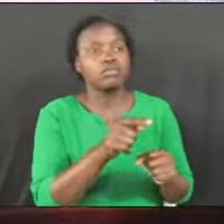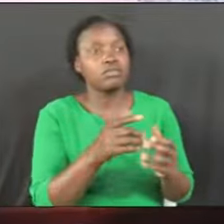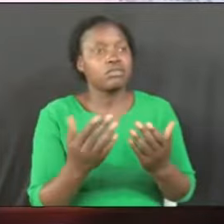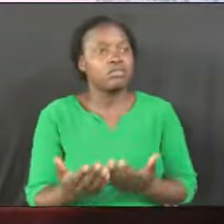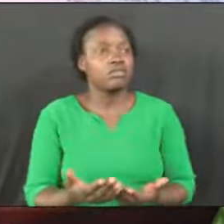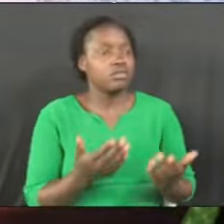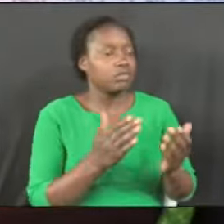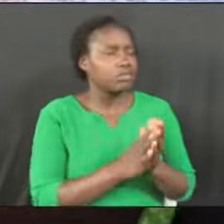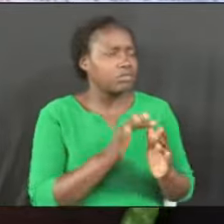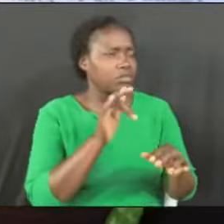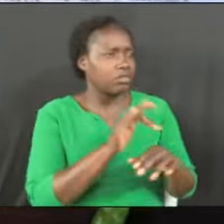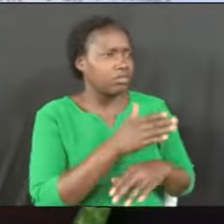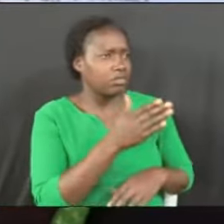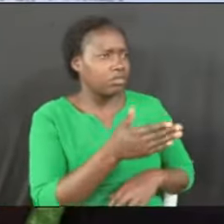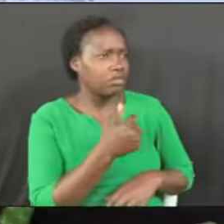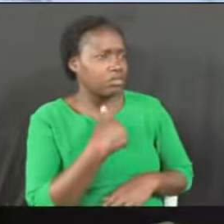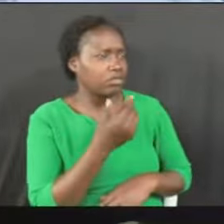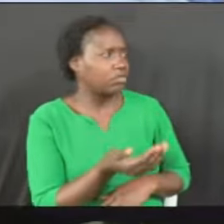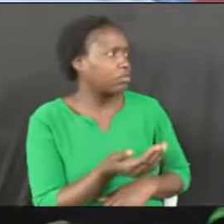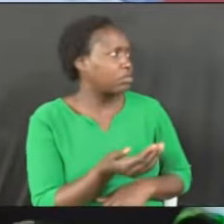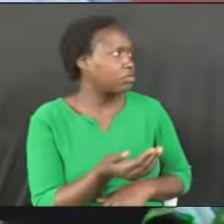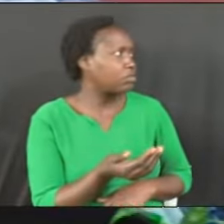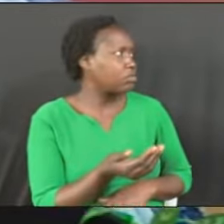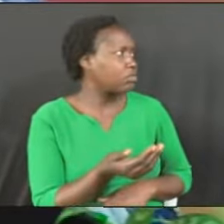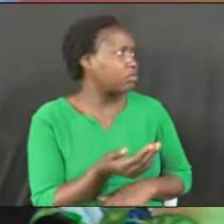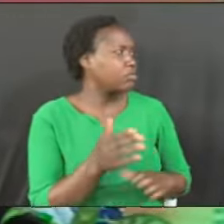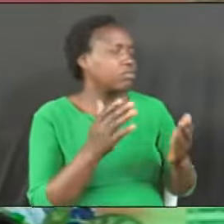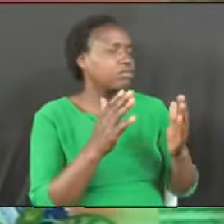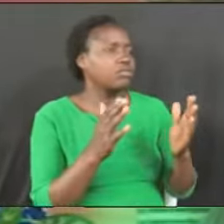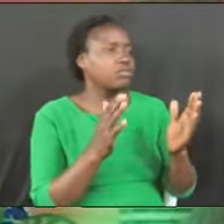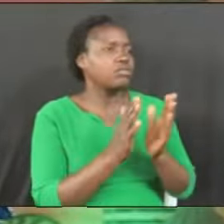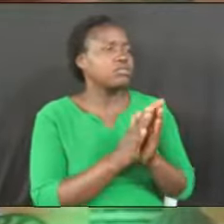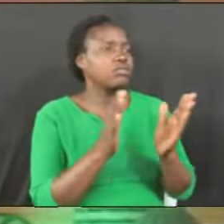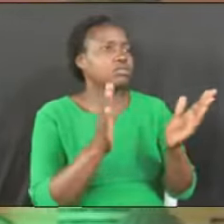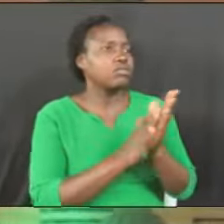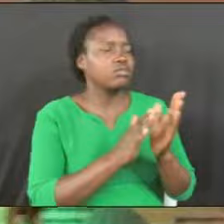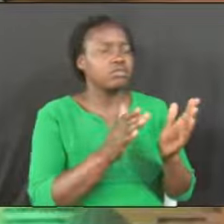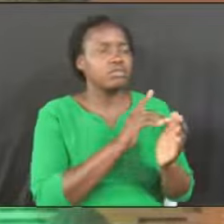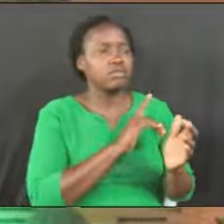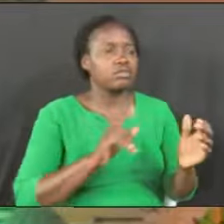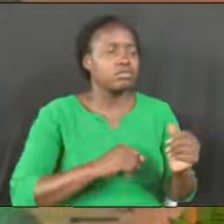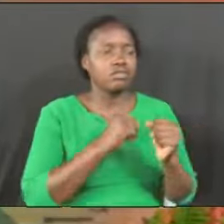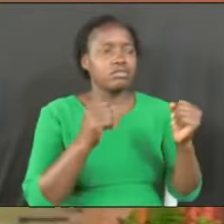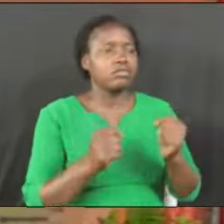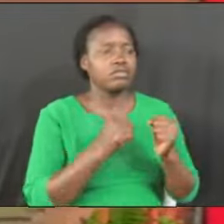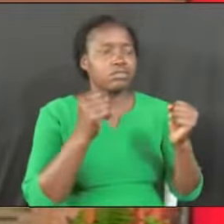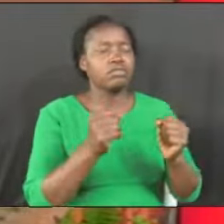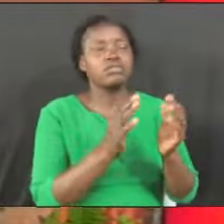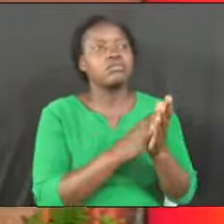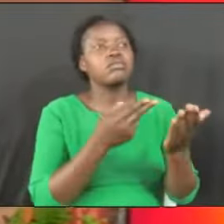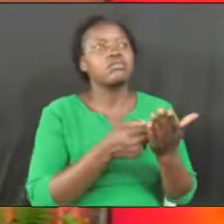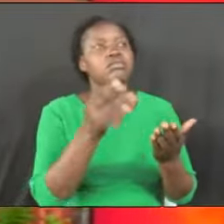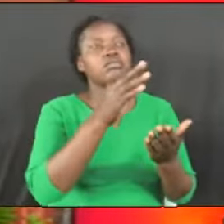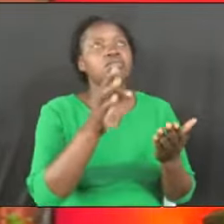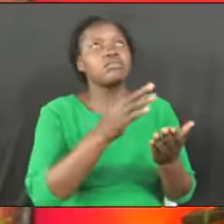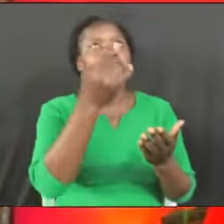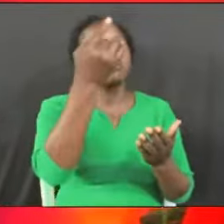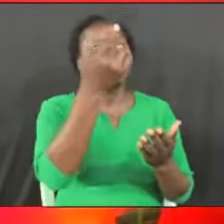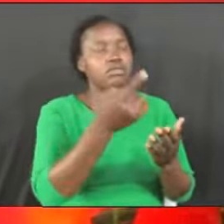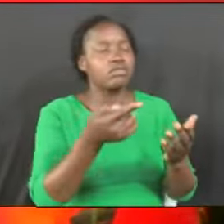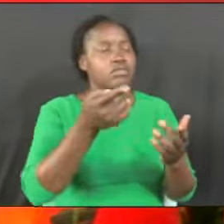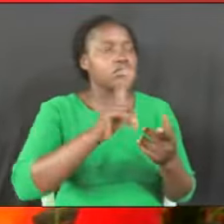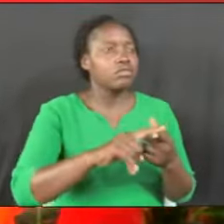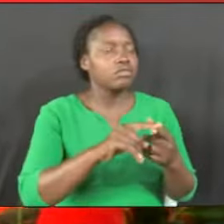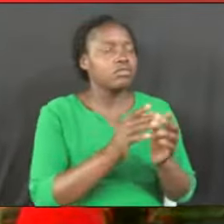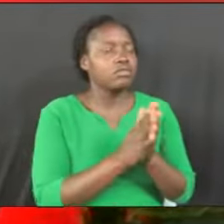we were in there hours and hours just clapping for folk and praising the Lord. It was like the Holy Spirit came on through the room, and we were just